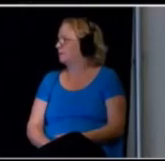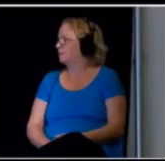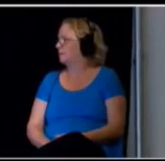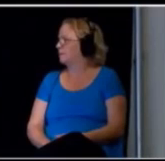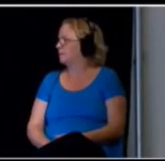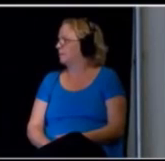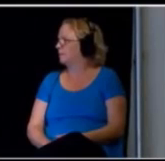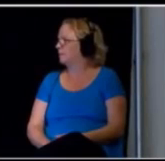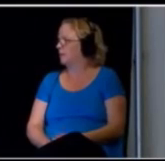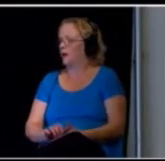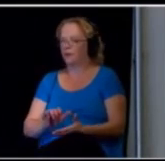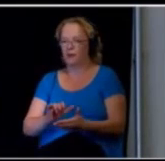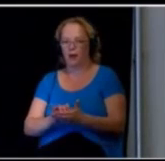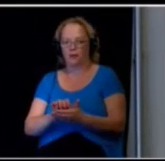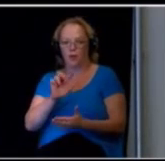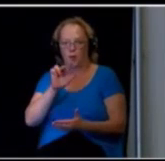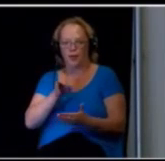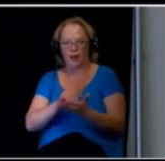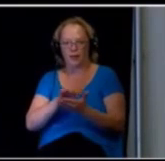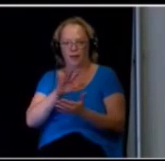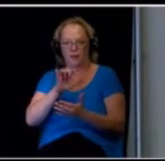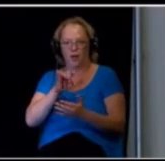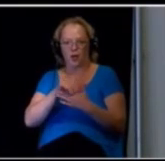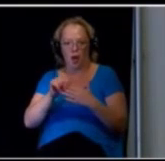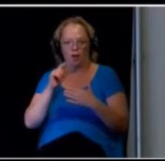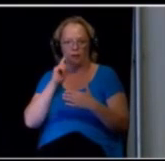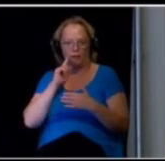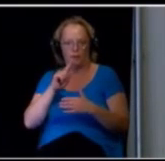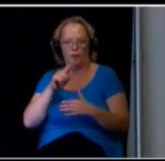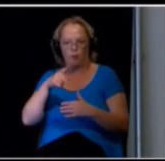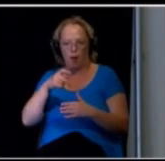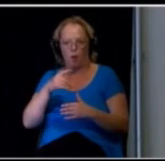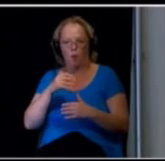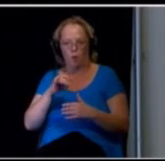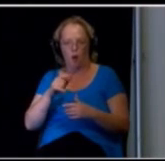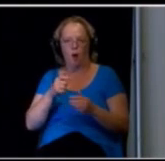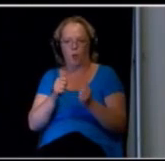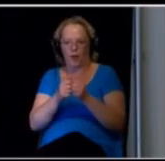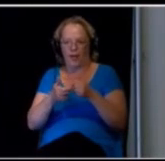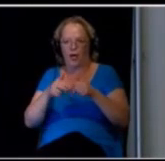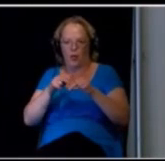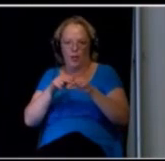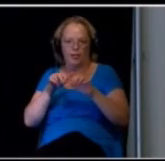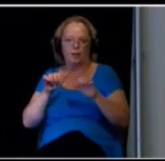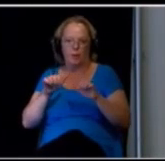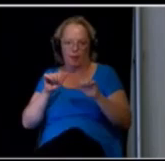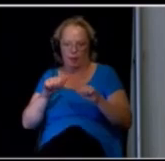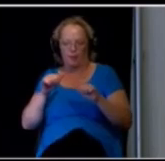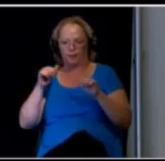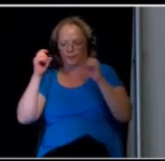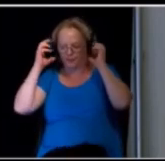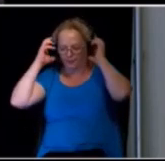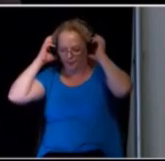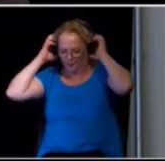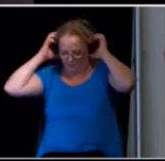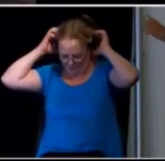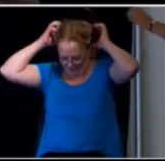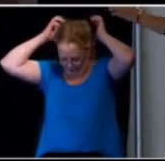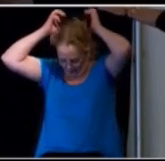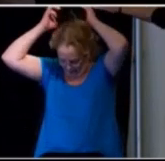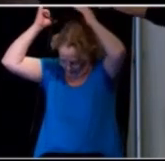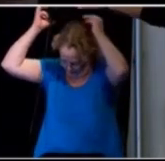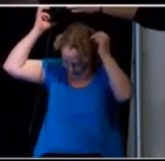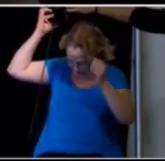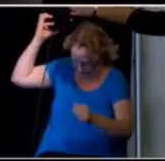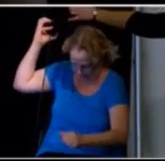So that's basically $3,500 for the Powerwall with the increased power capability, and then figure $500 of installation,